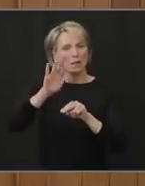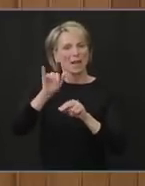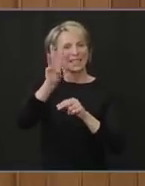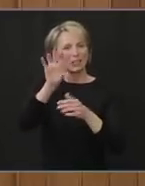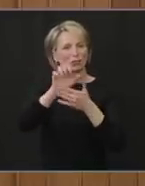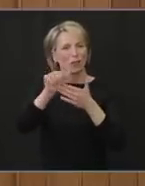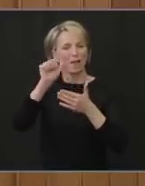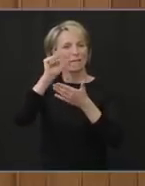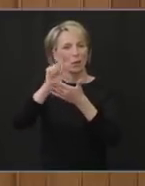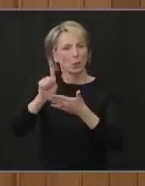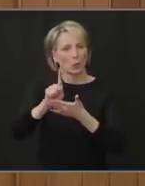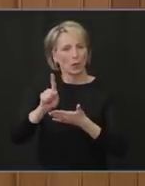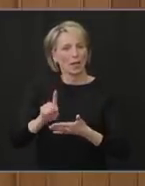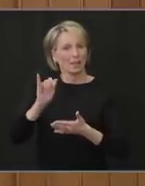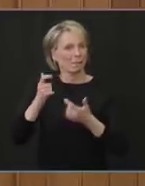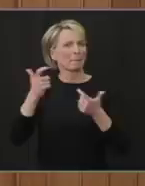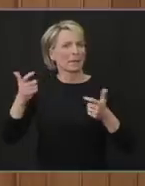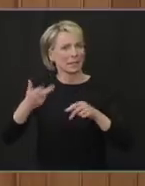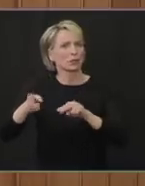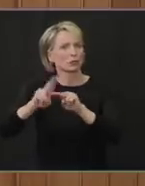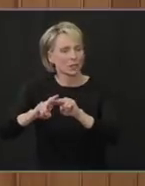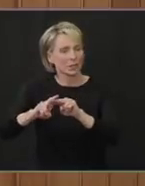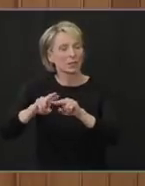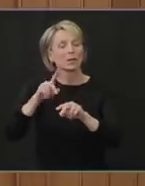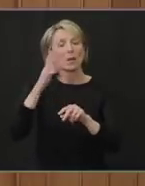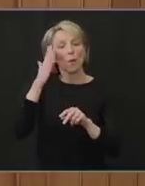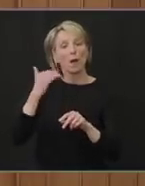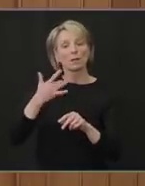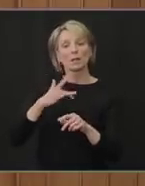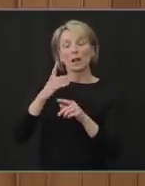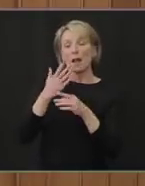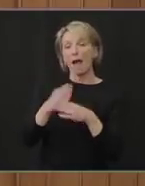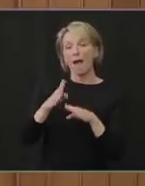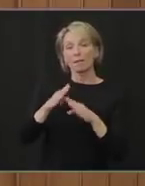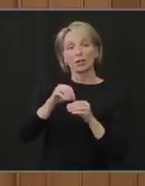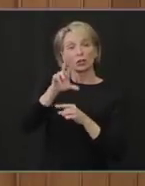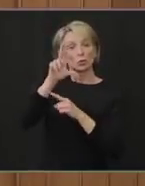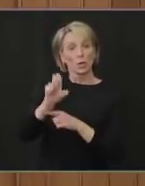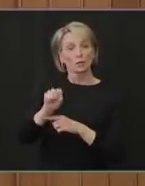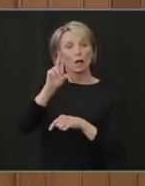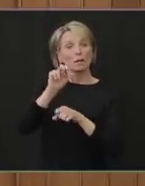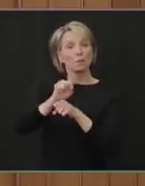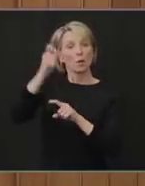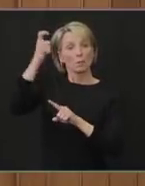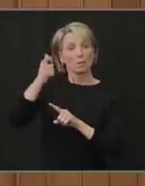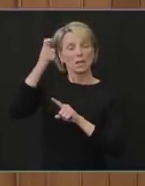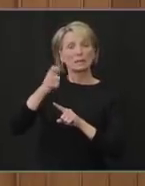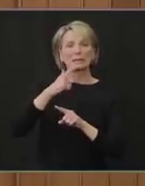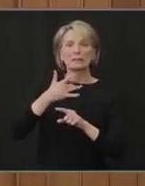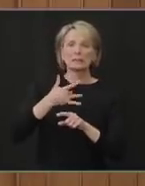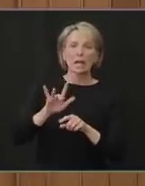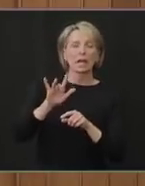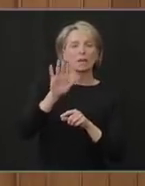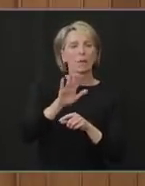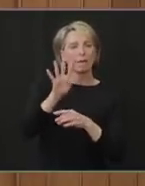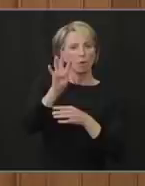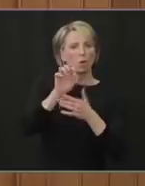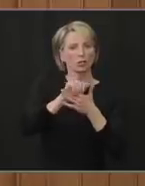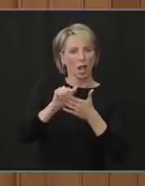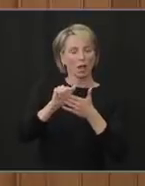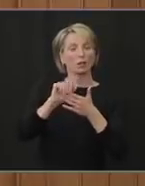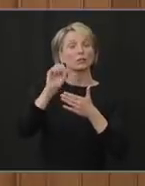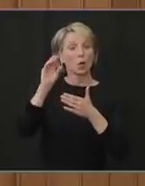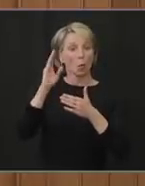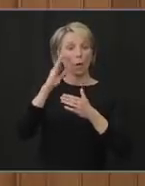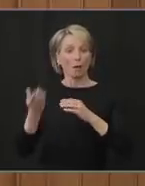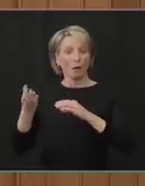a significant increase. The average unemployment benefit check in this country is somewhere just short of $400, so an additional $600